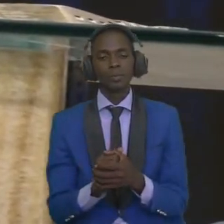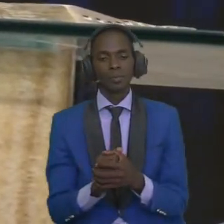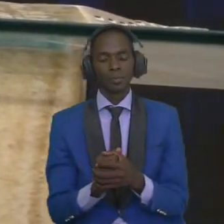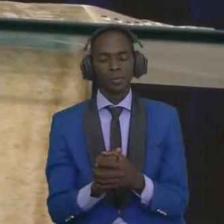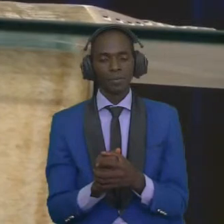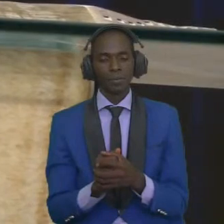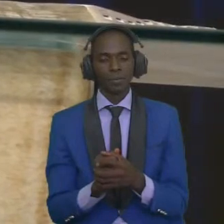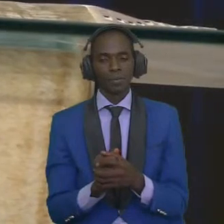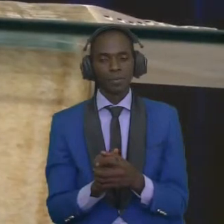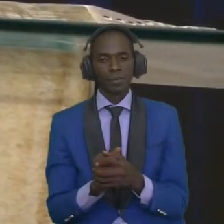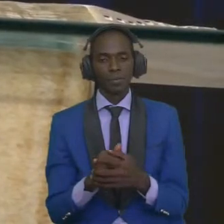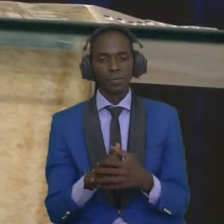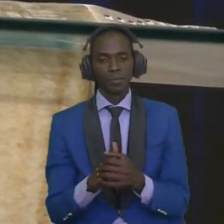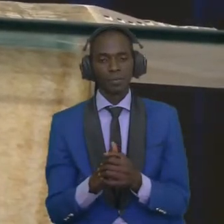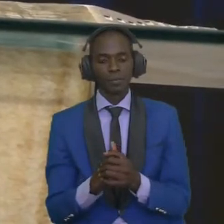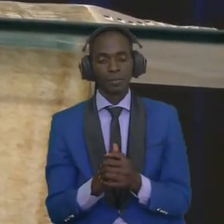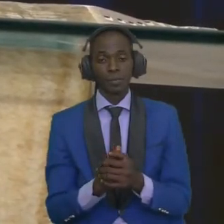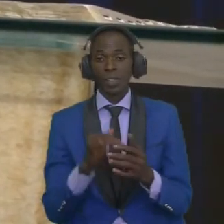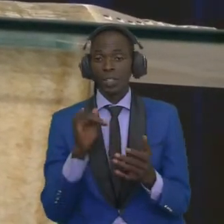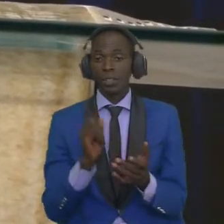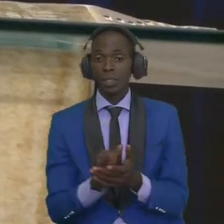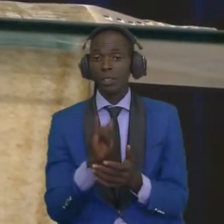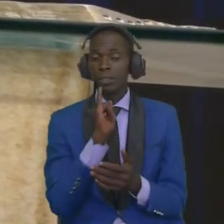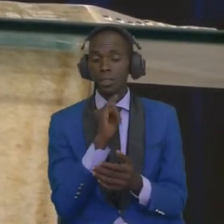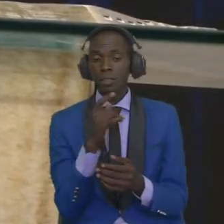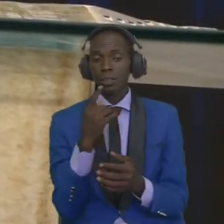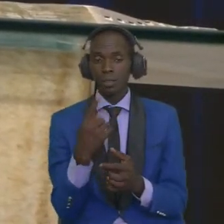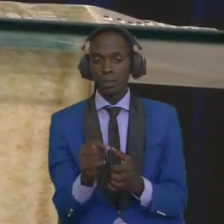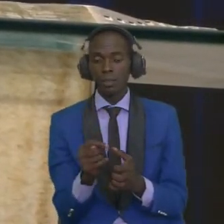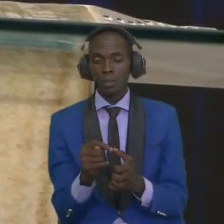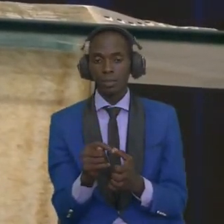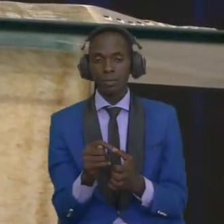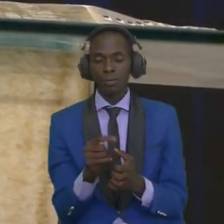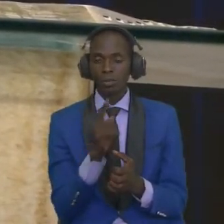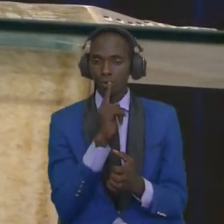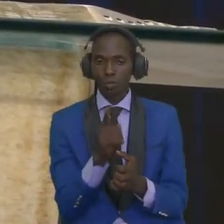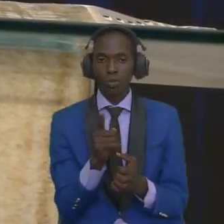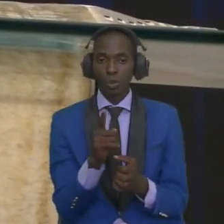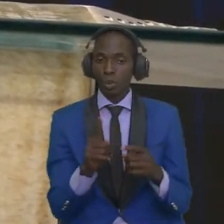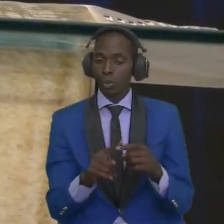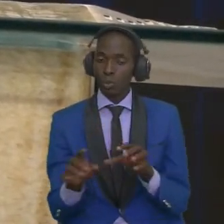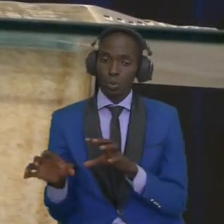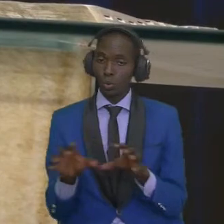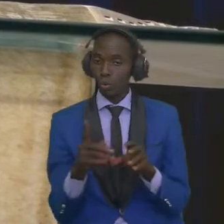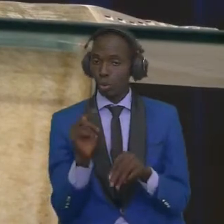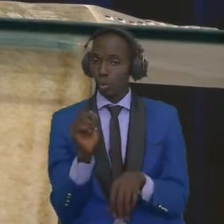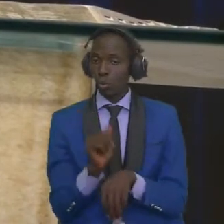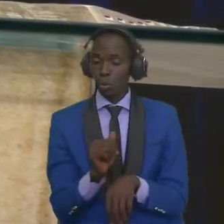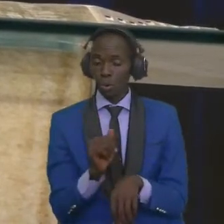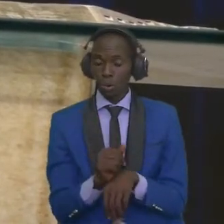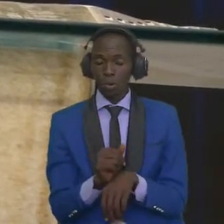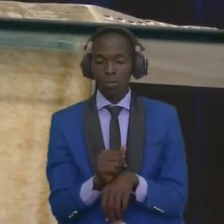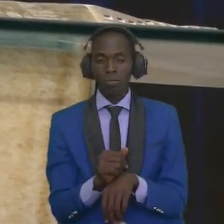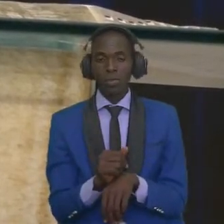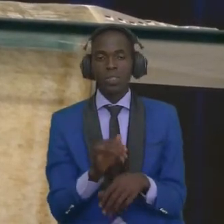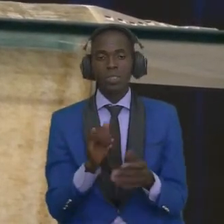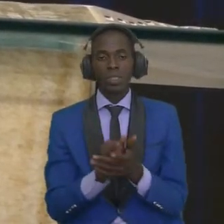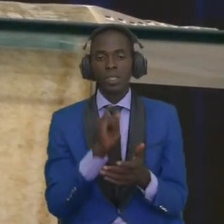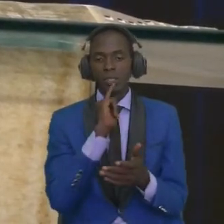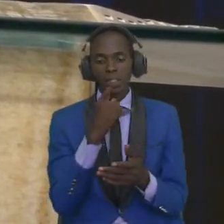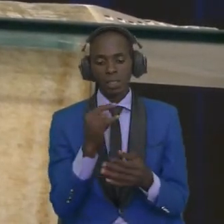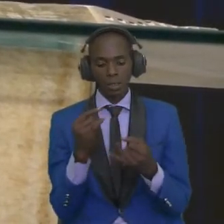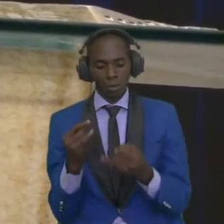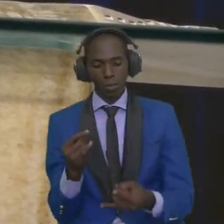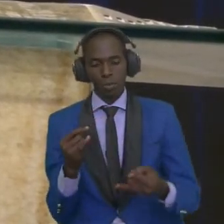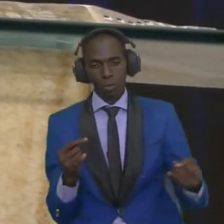in our lives. That's the tool to do the work. That's the instrument the Lord has